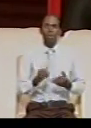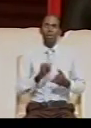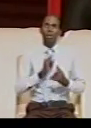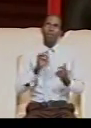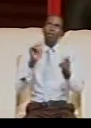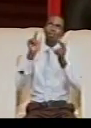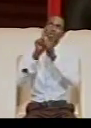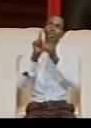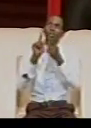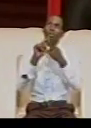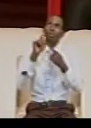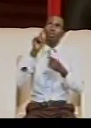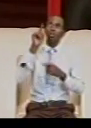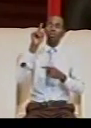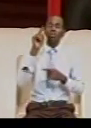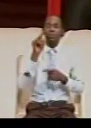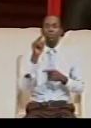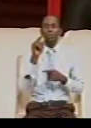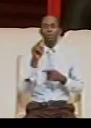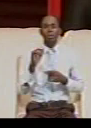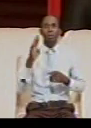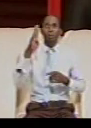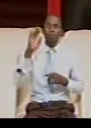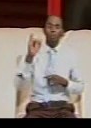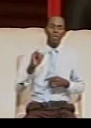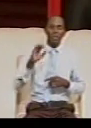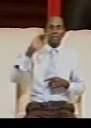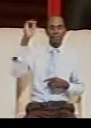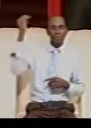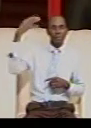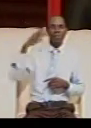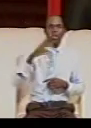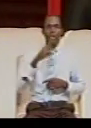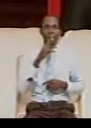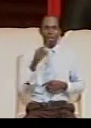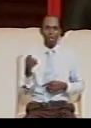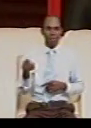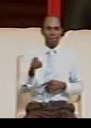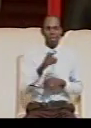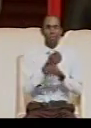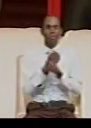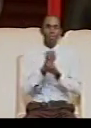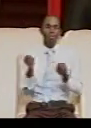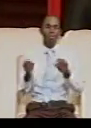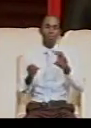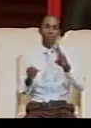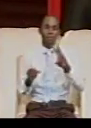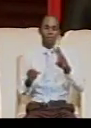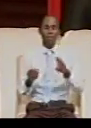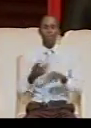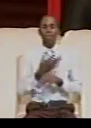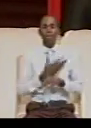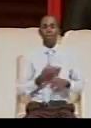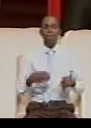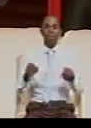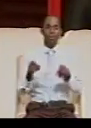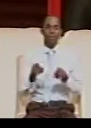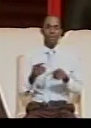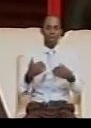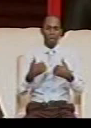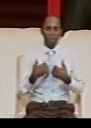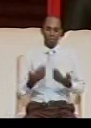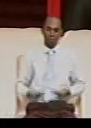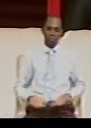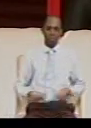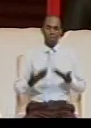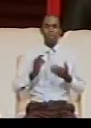says, by grace are ye saved. Look at verse 6. And has raised us up